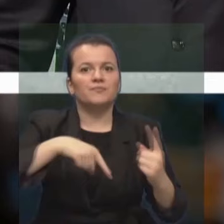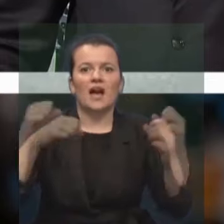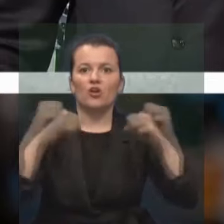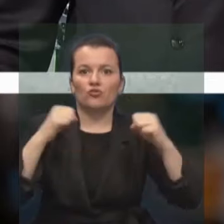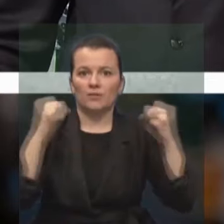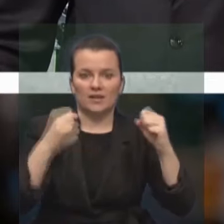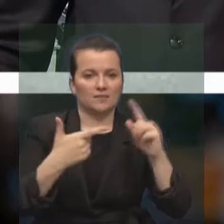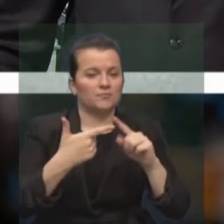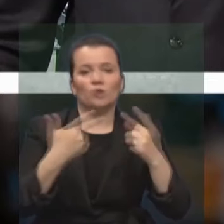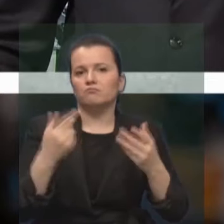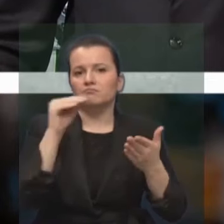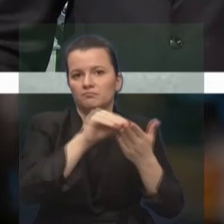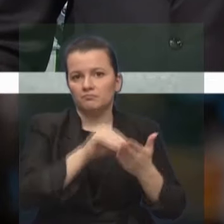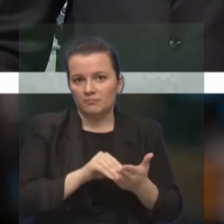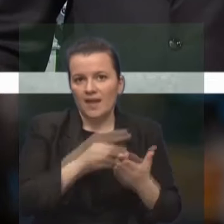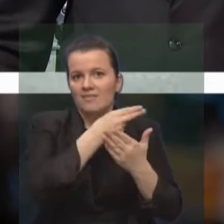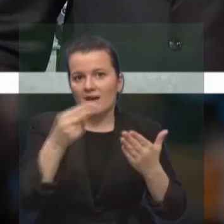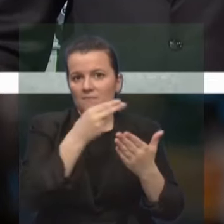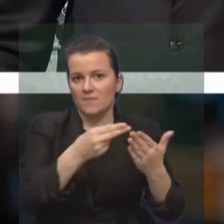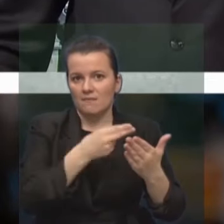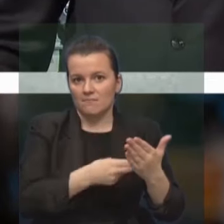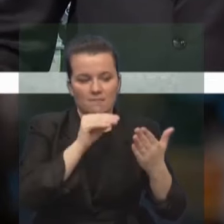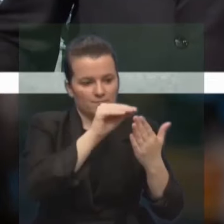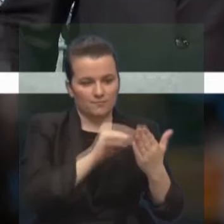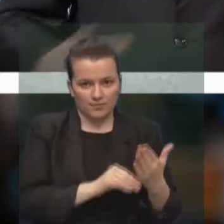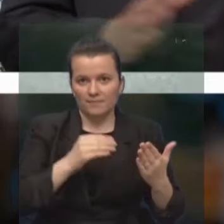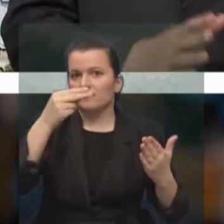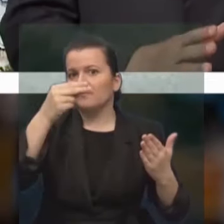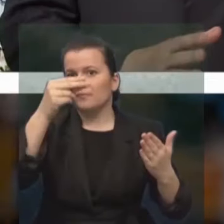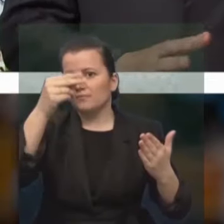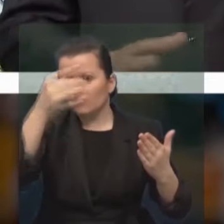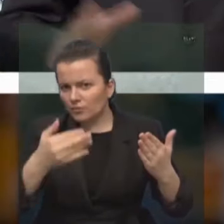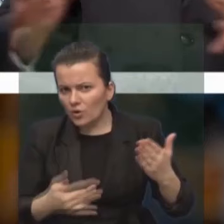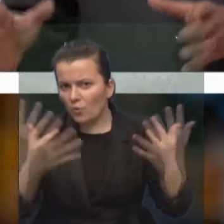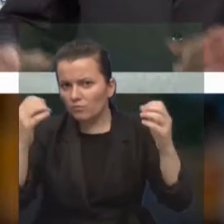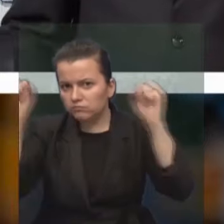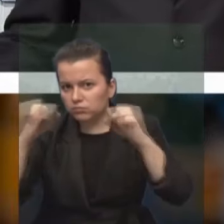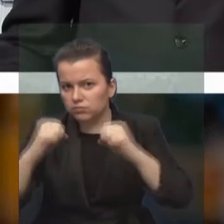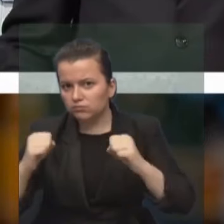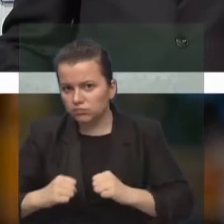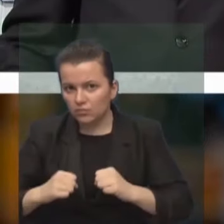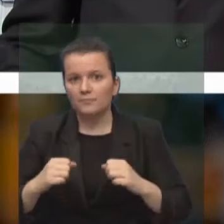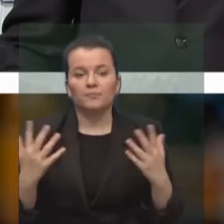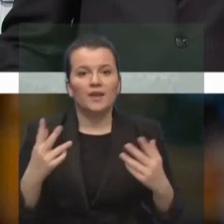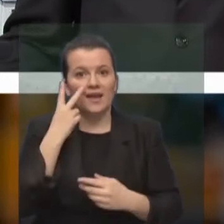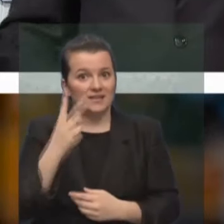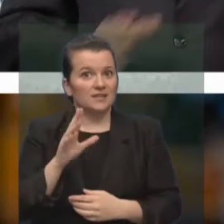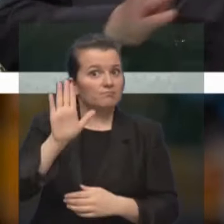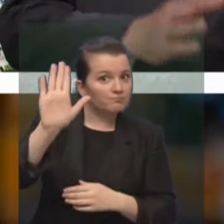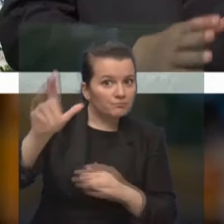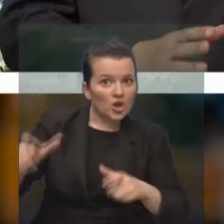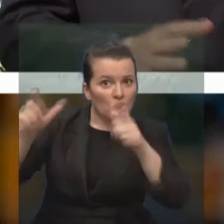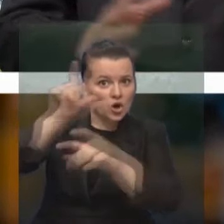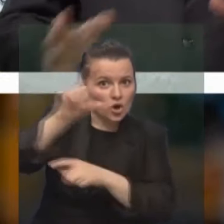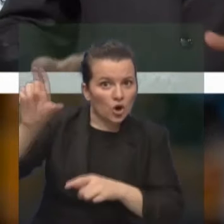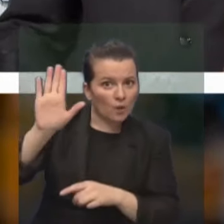and conditions of the agreements of which we were notified between your company and its corporate